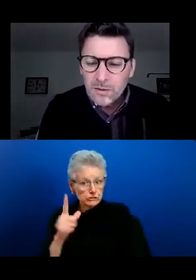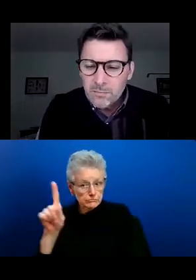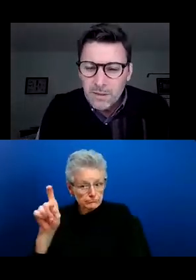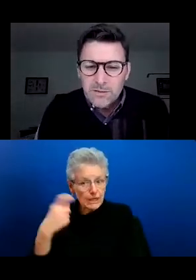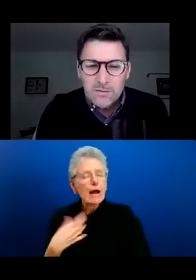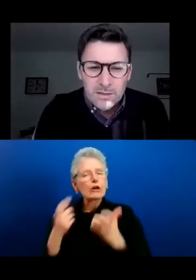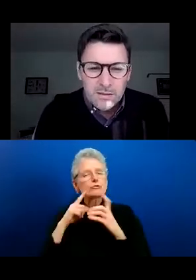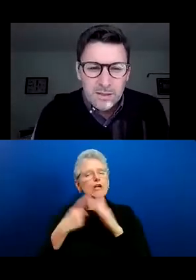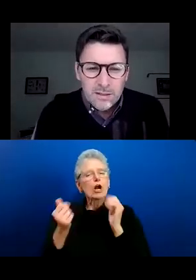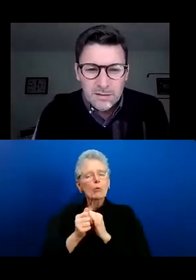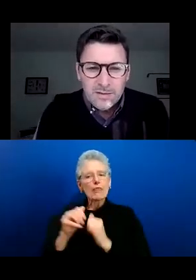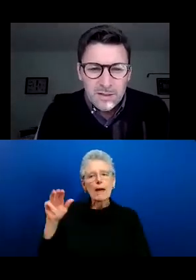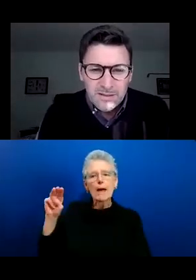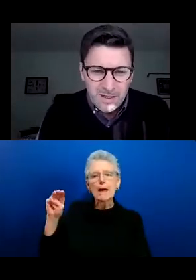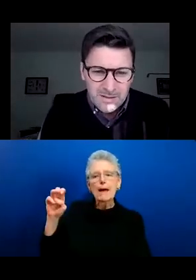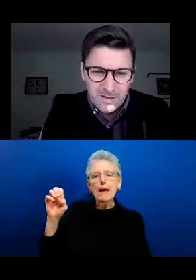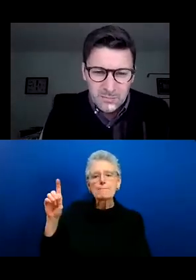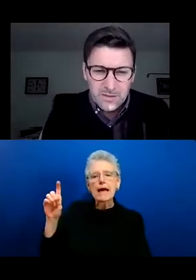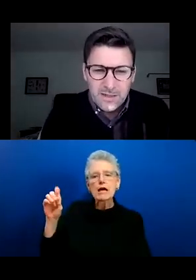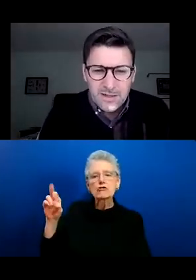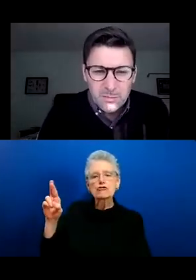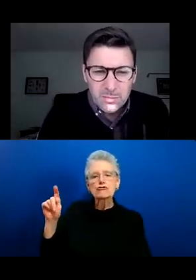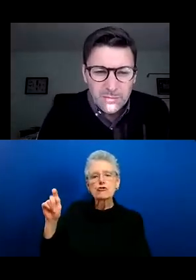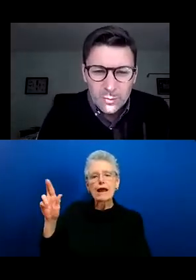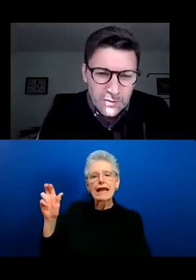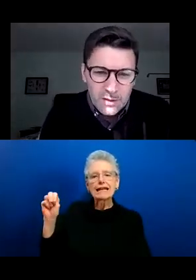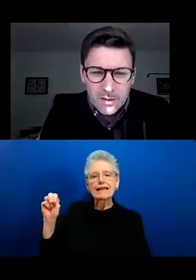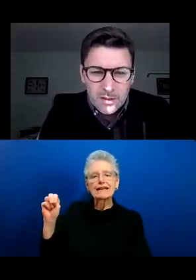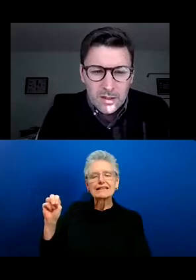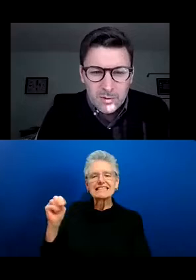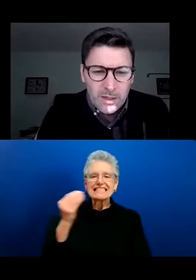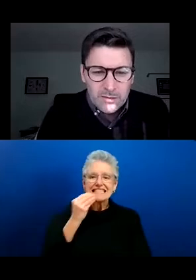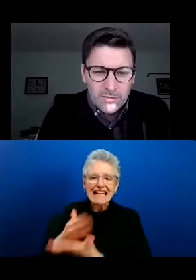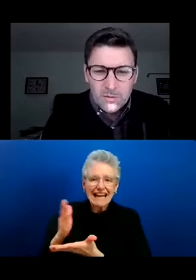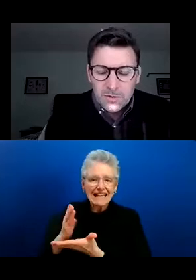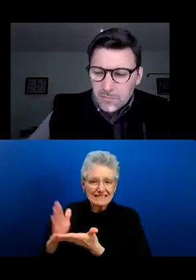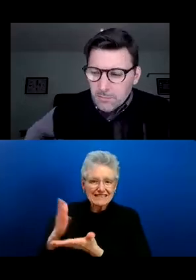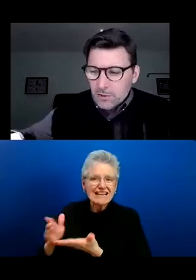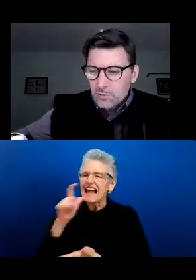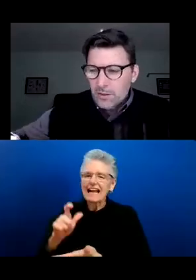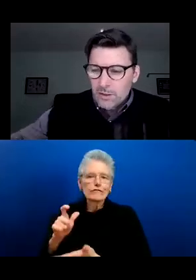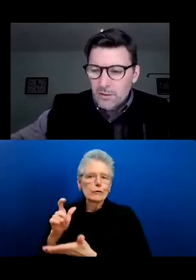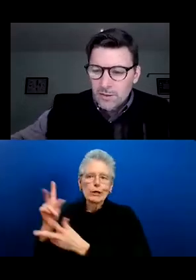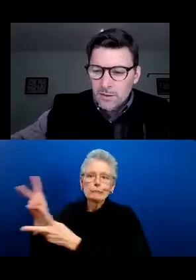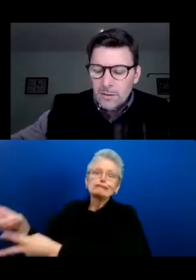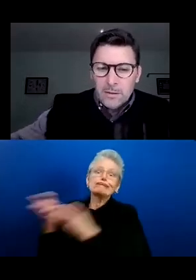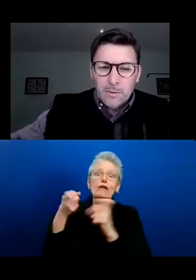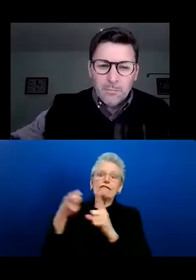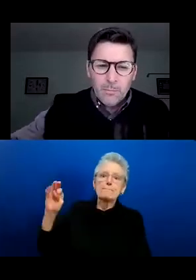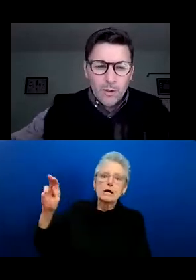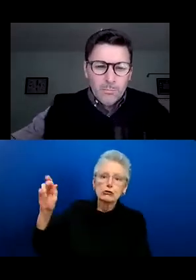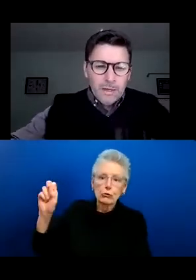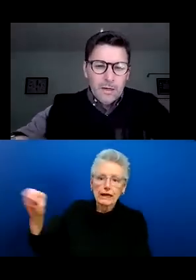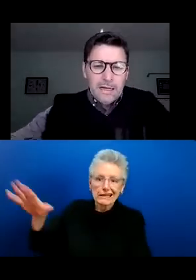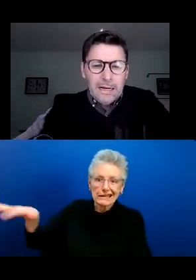start with the Mediterranean diet, at least in its concept. It does not have to be foods directly from the Mediterranean area,